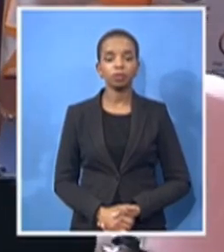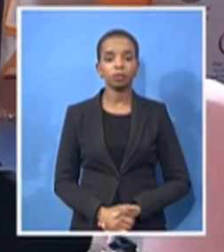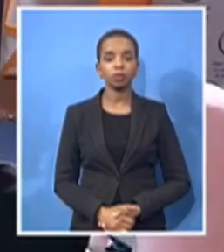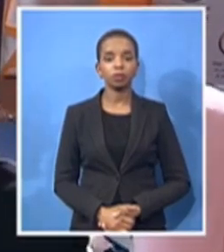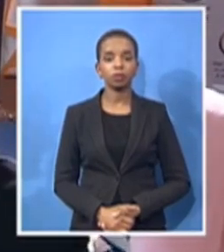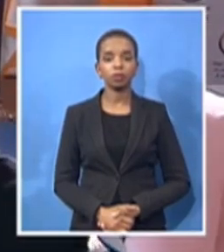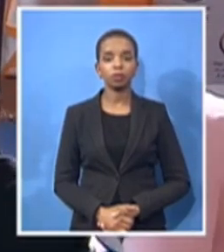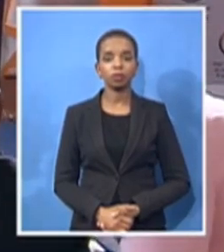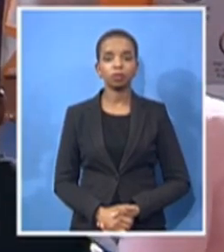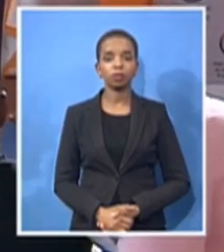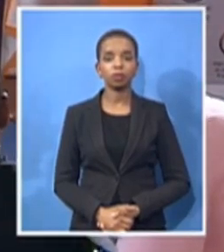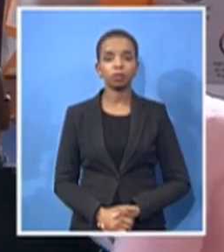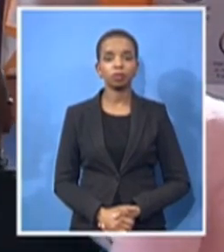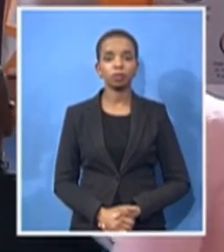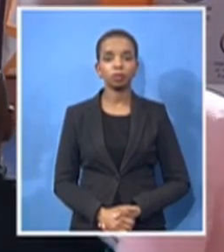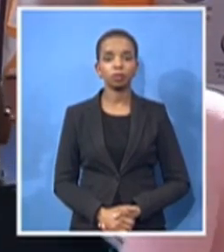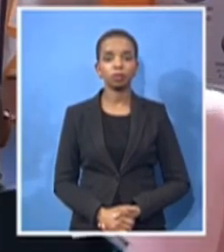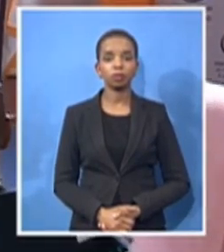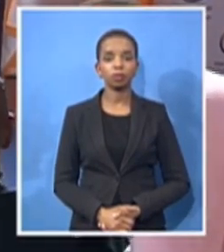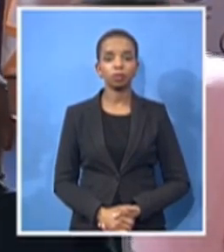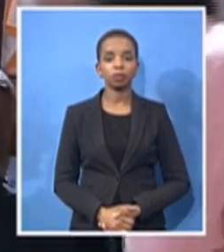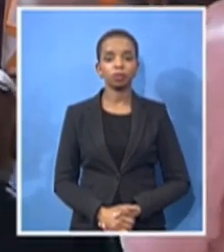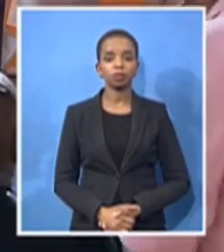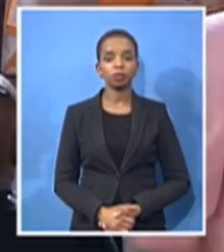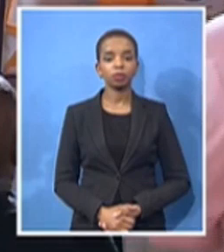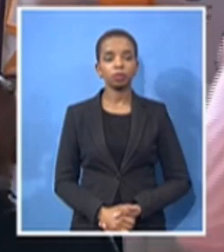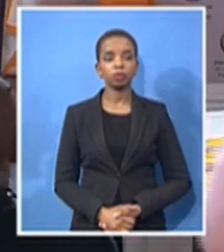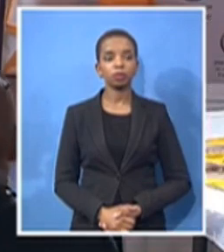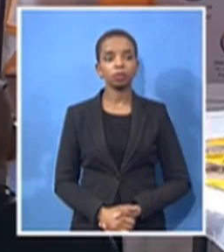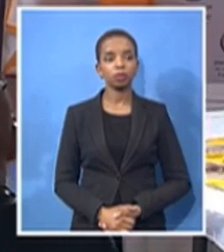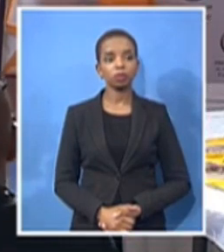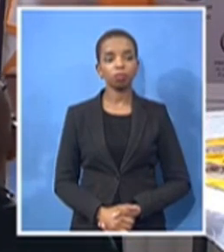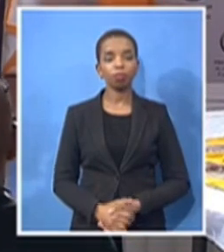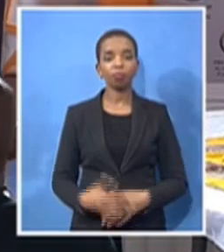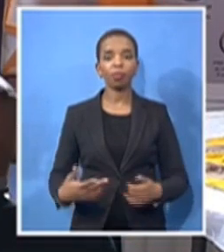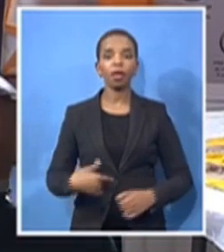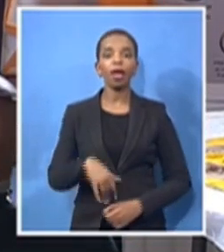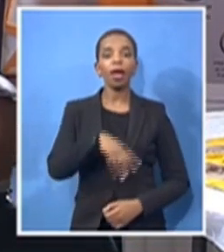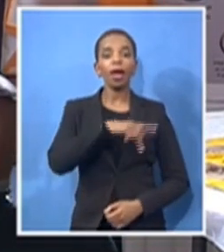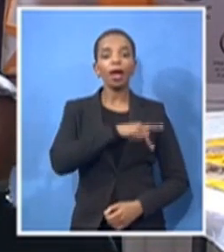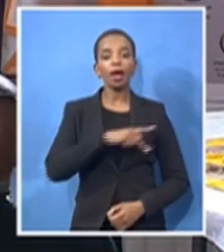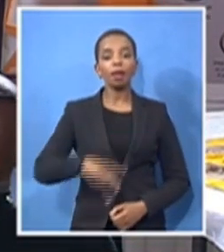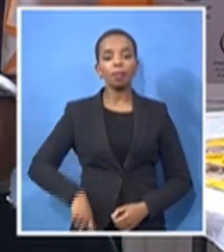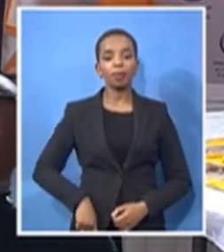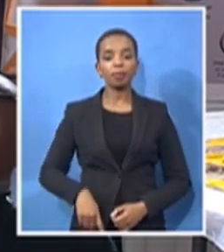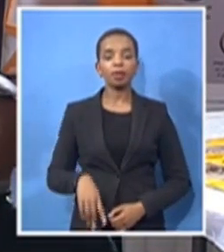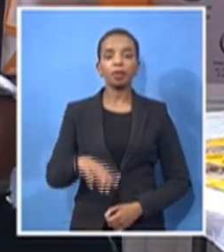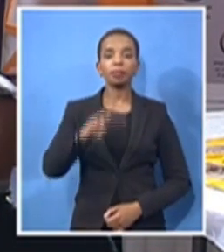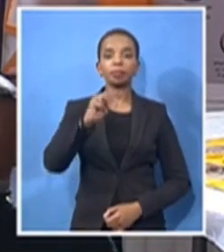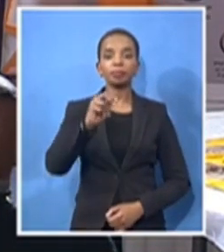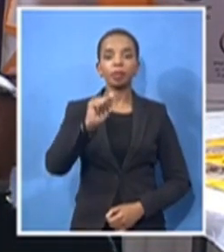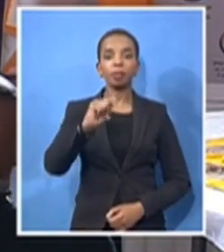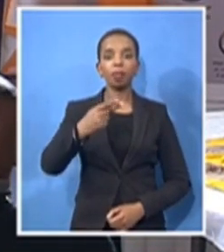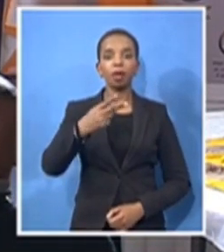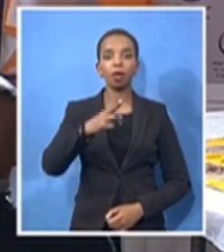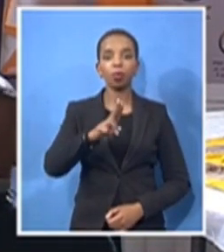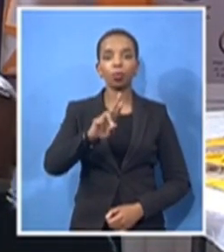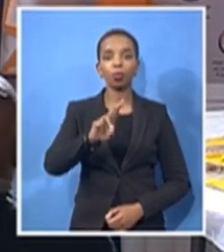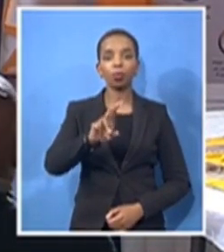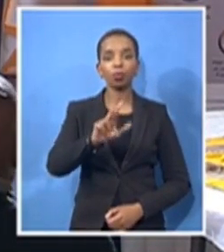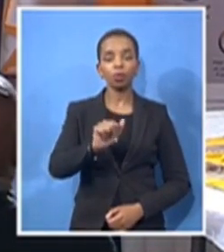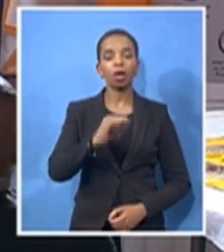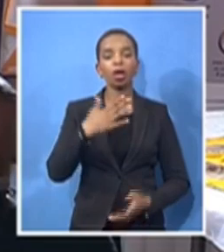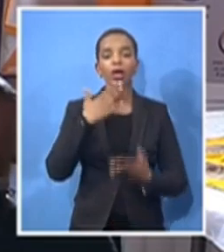Premier David Makhura, thank you very much for those words of wisdom. We'll move on with the program